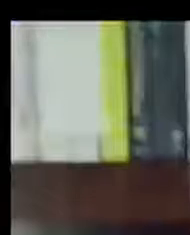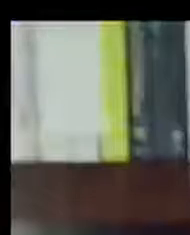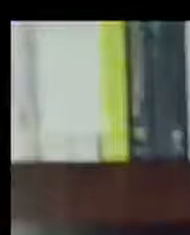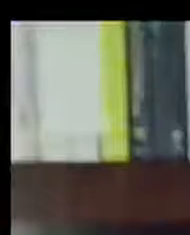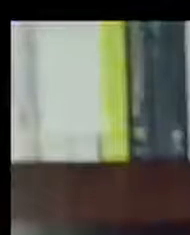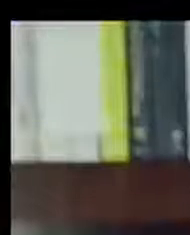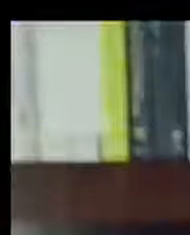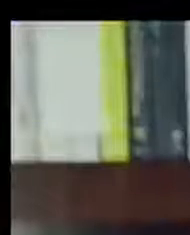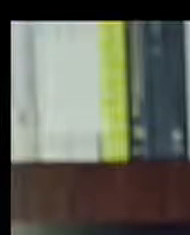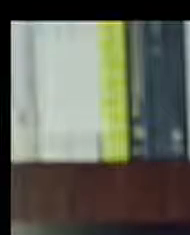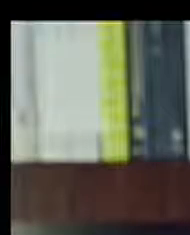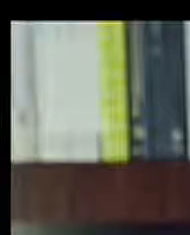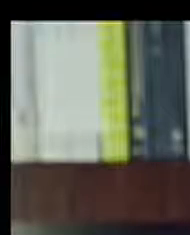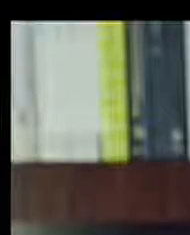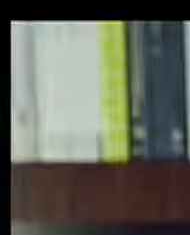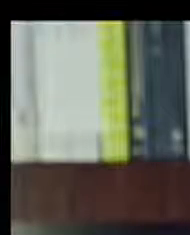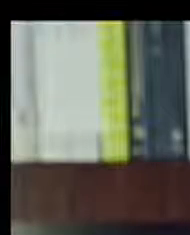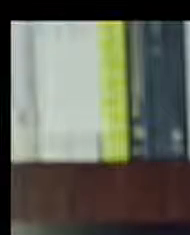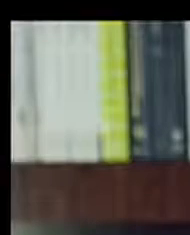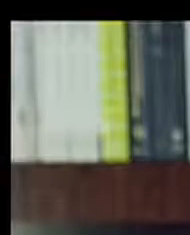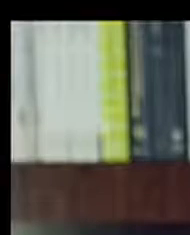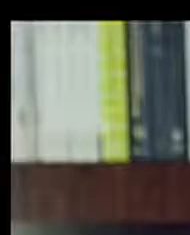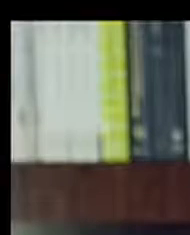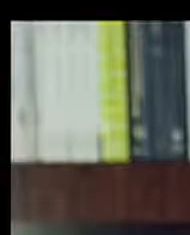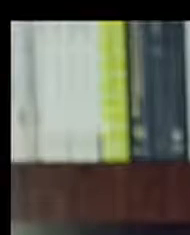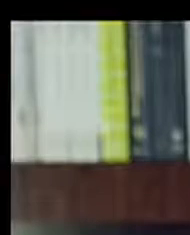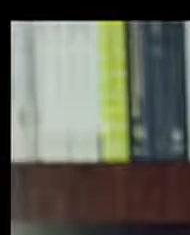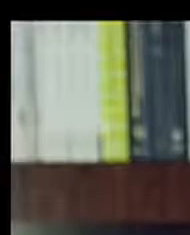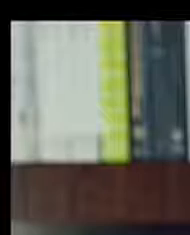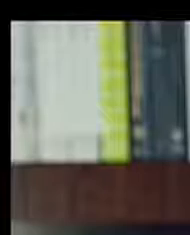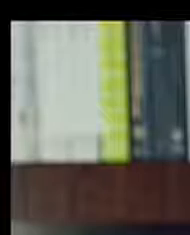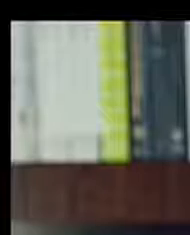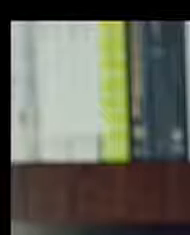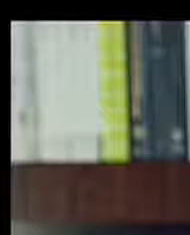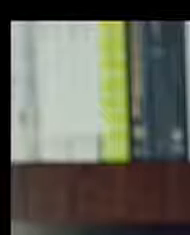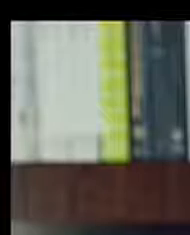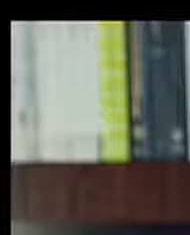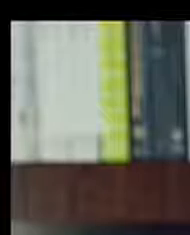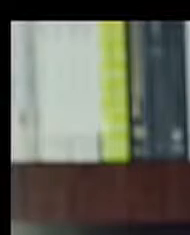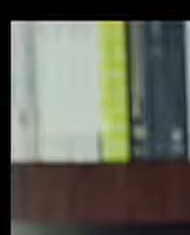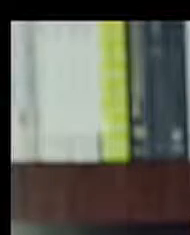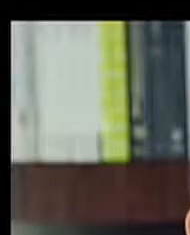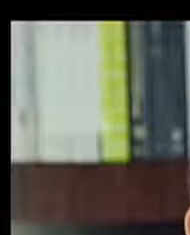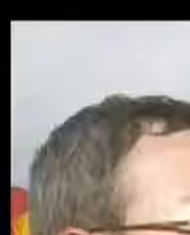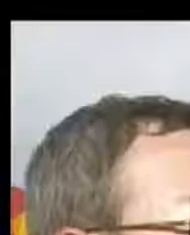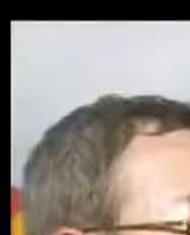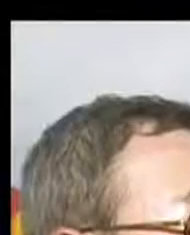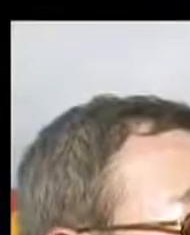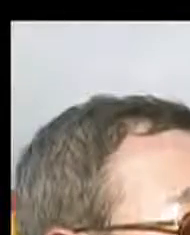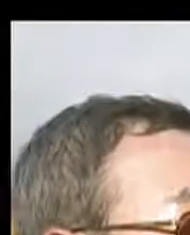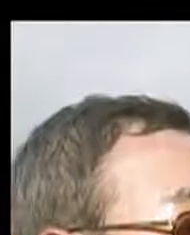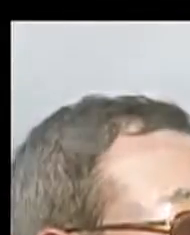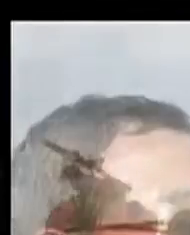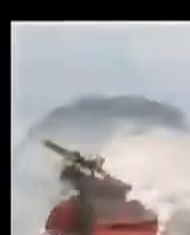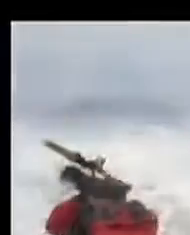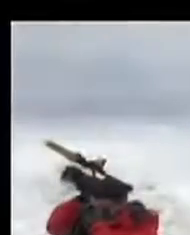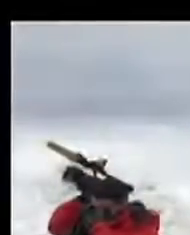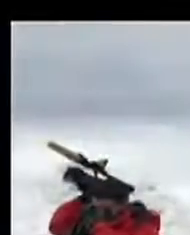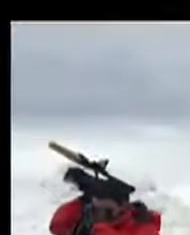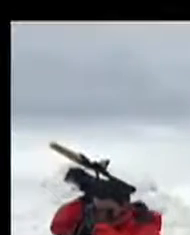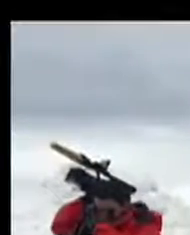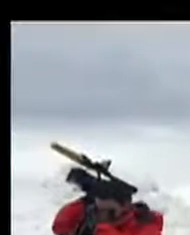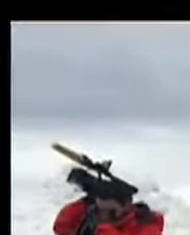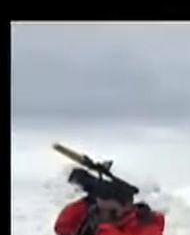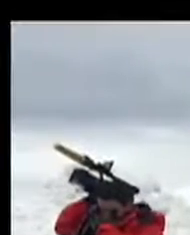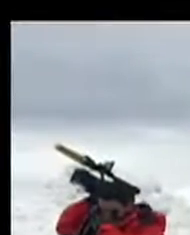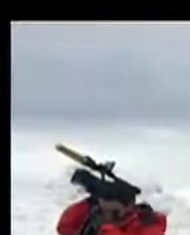I hope I will never be too old to ask leaders tough questions. I hope I will always have the energy to speak